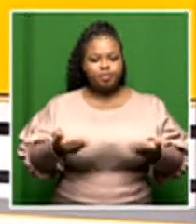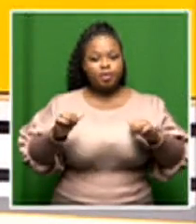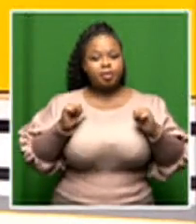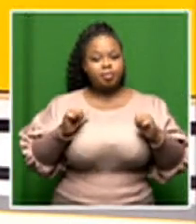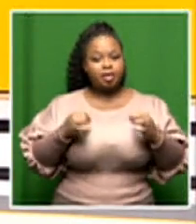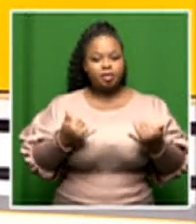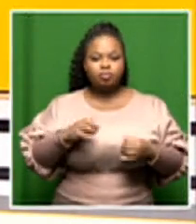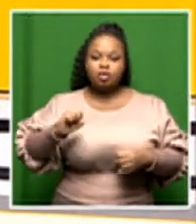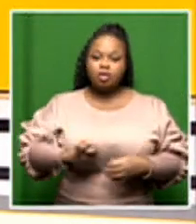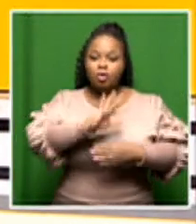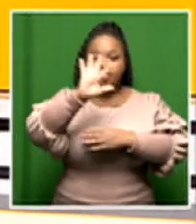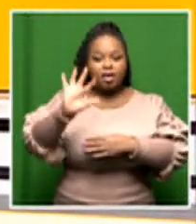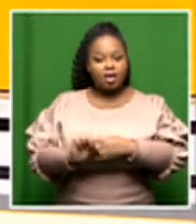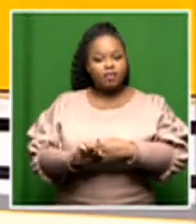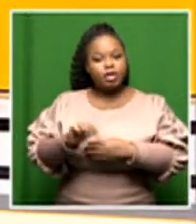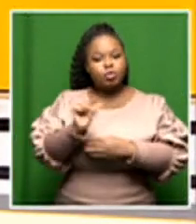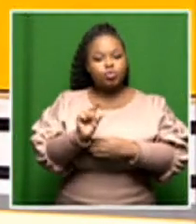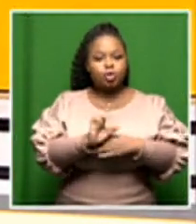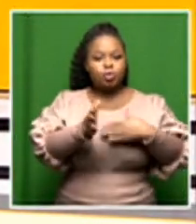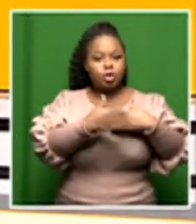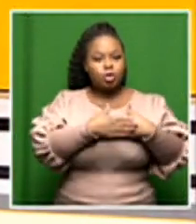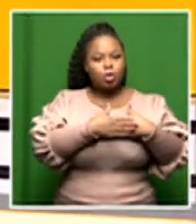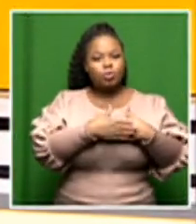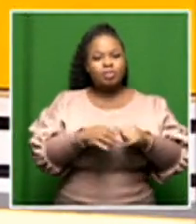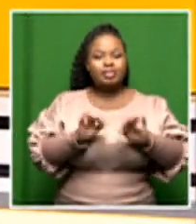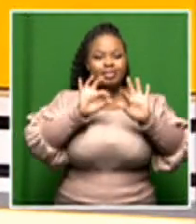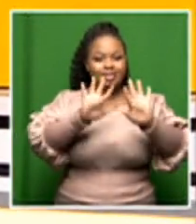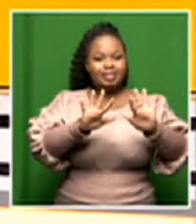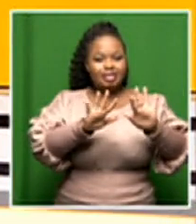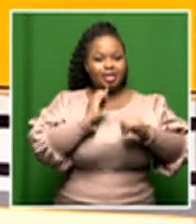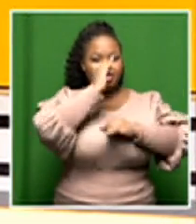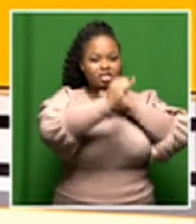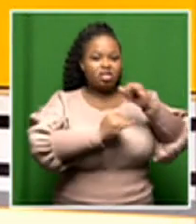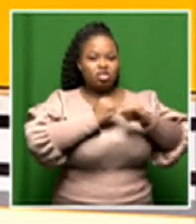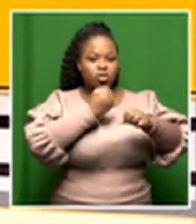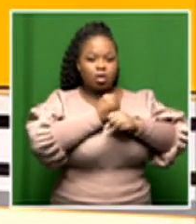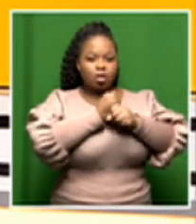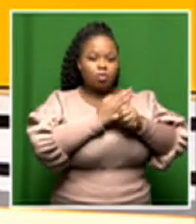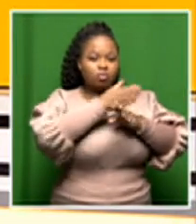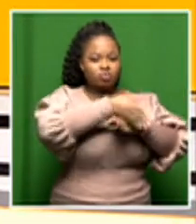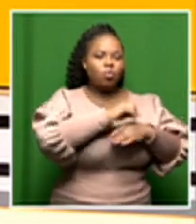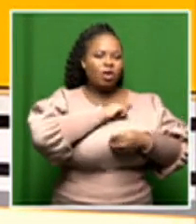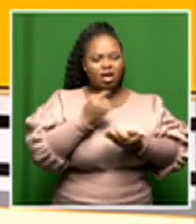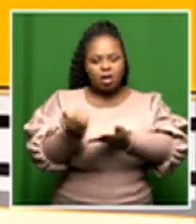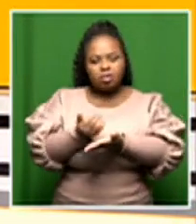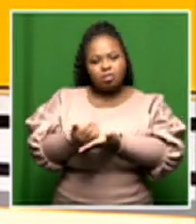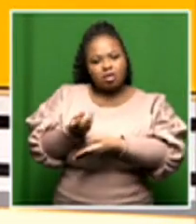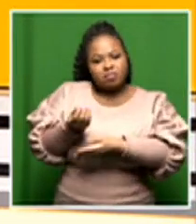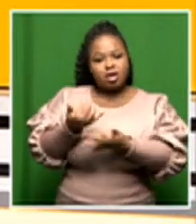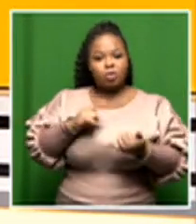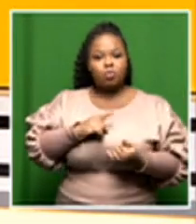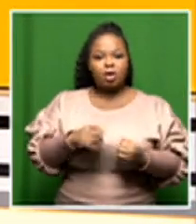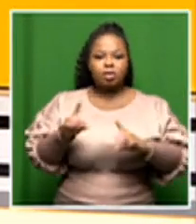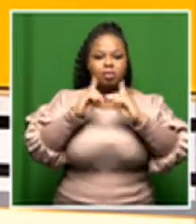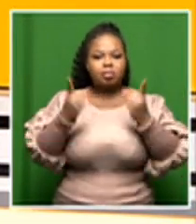Welcome back. So South Africa will soon close down at least 10 diplomatic missions in an effort to save costs, coupled with a budget